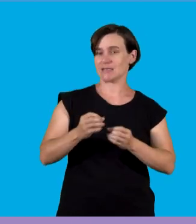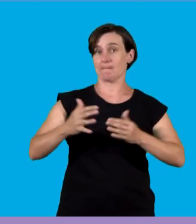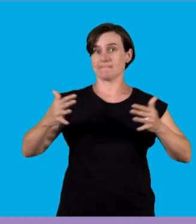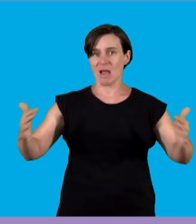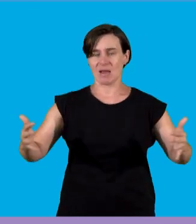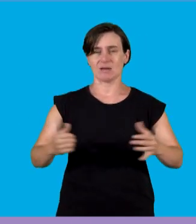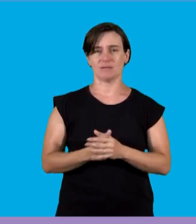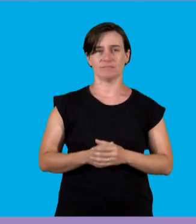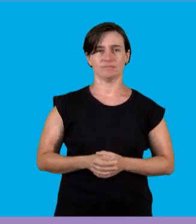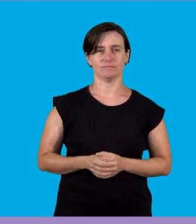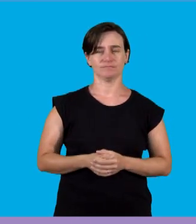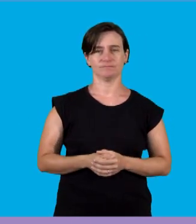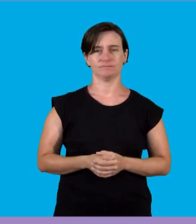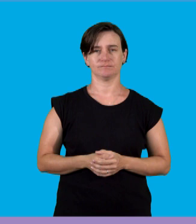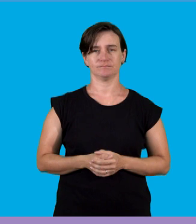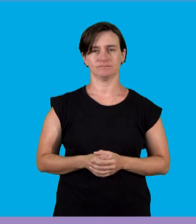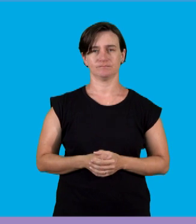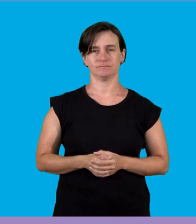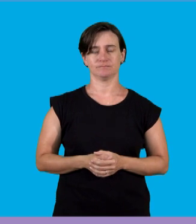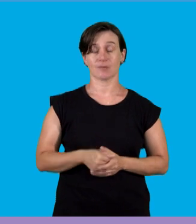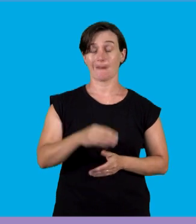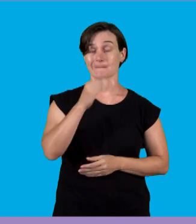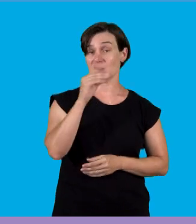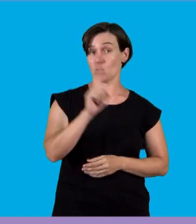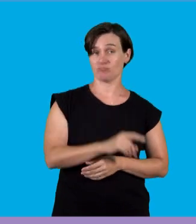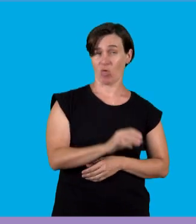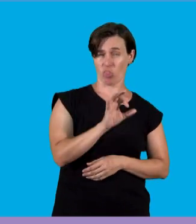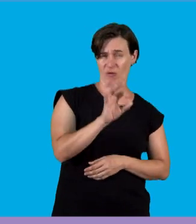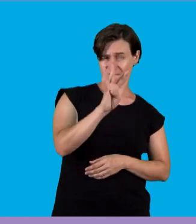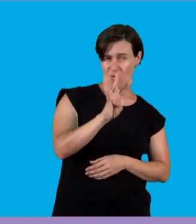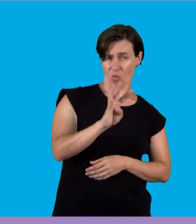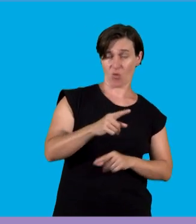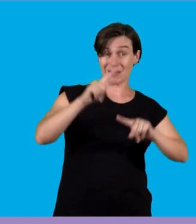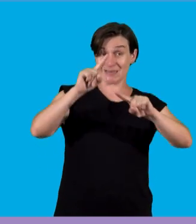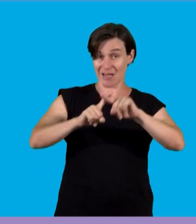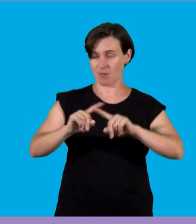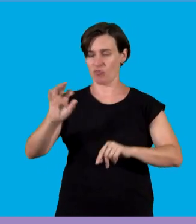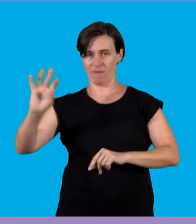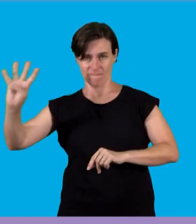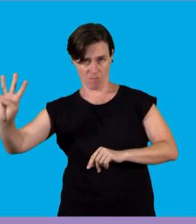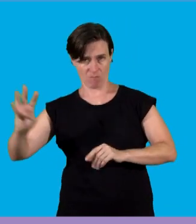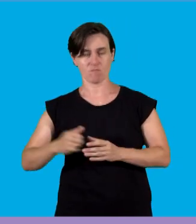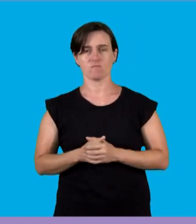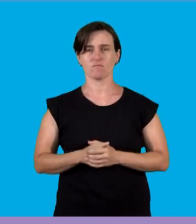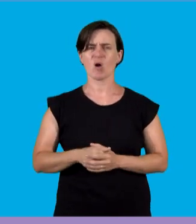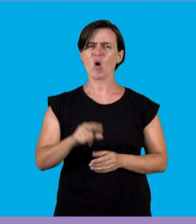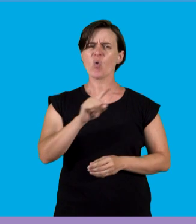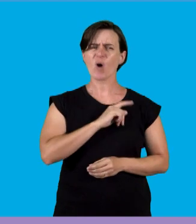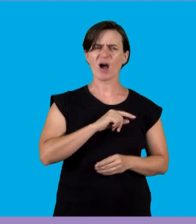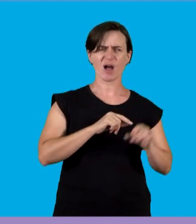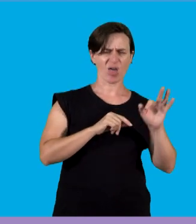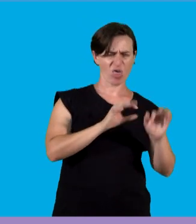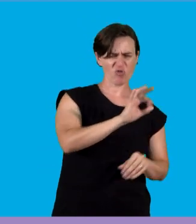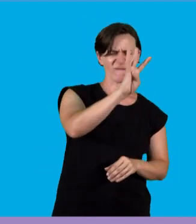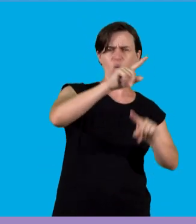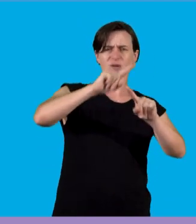our powers. So let's expand our powers. Now we have 3 exponent 4 multiplied by 3 exponent 4.